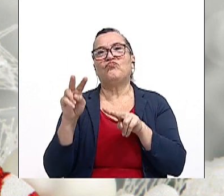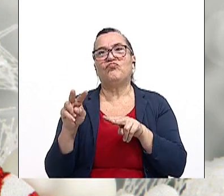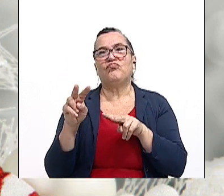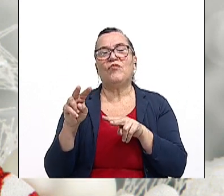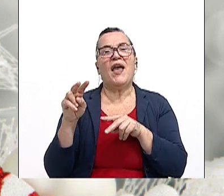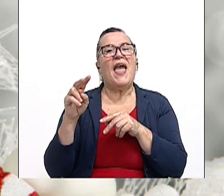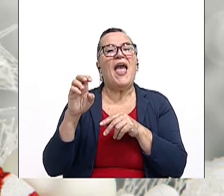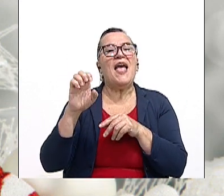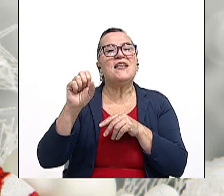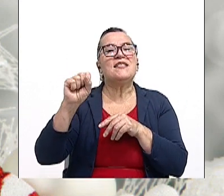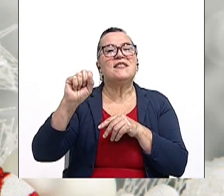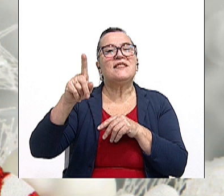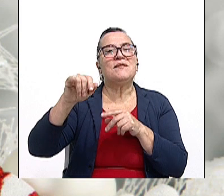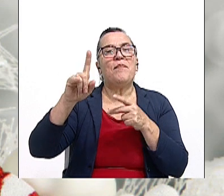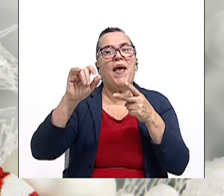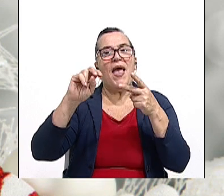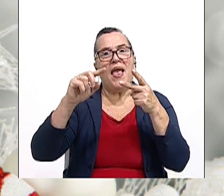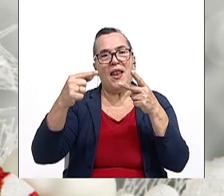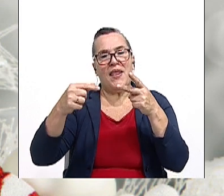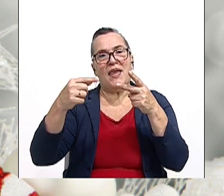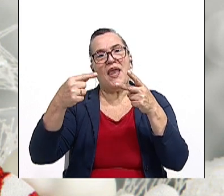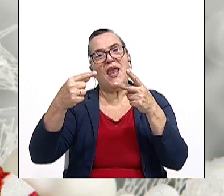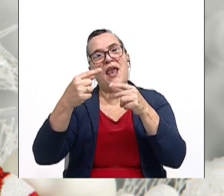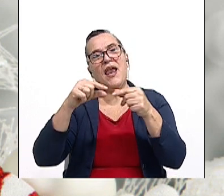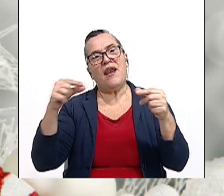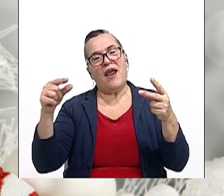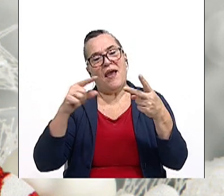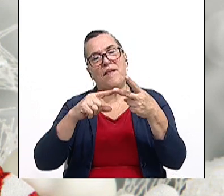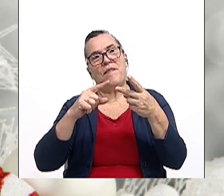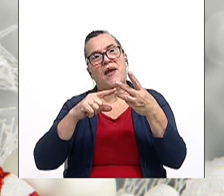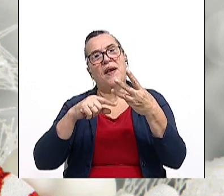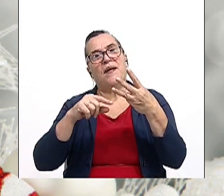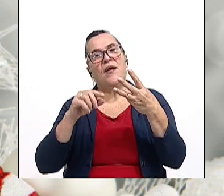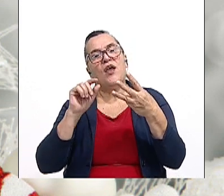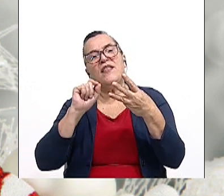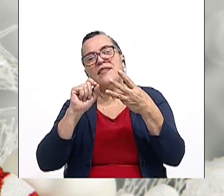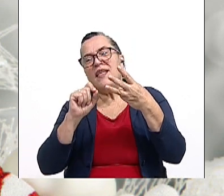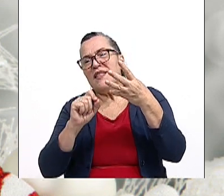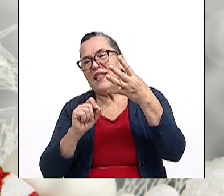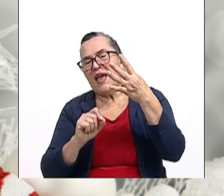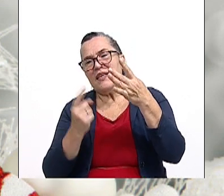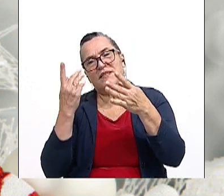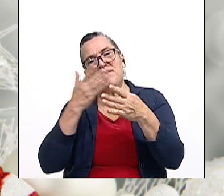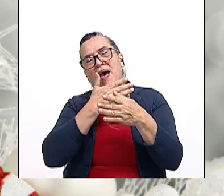spelling, grammar, mechanics, and other details